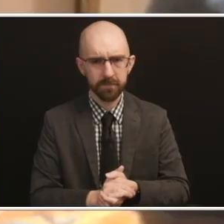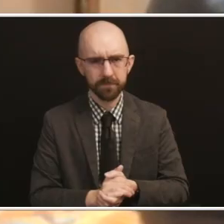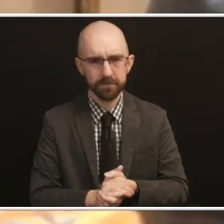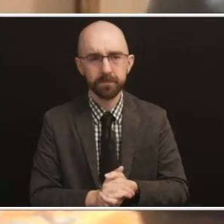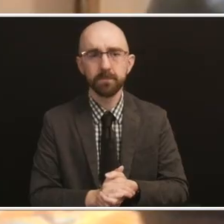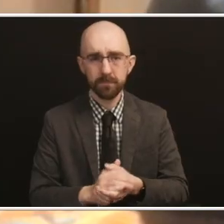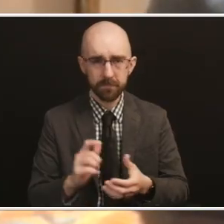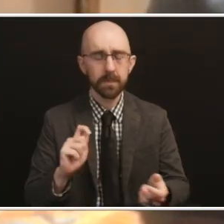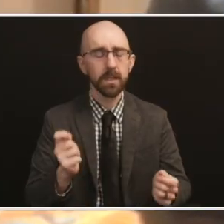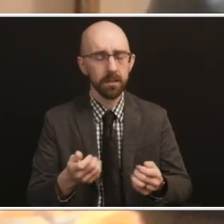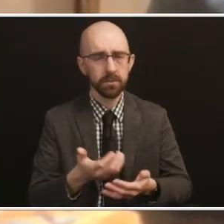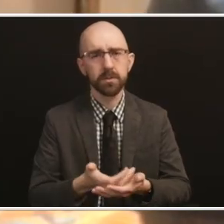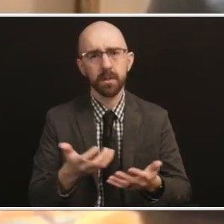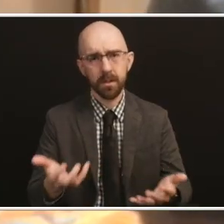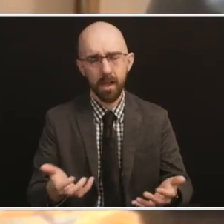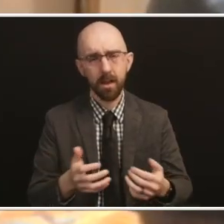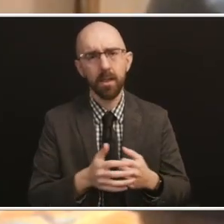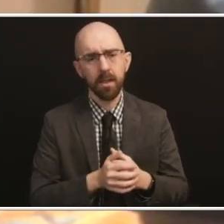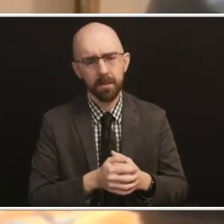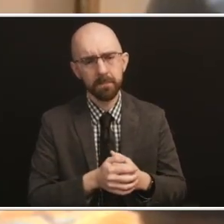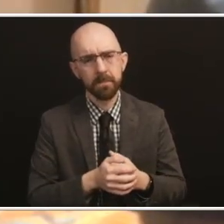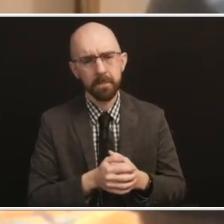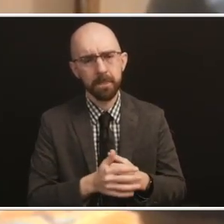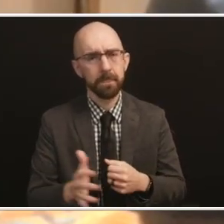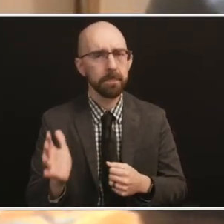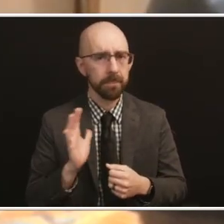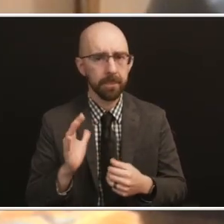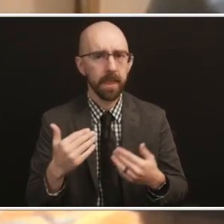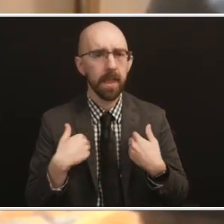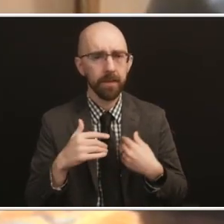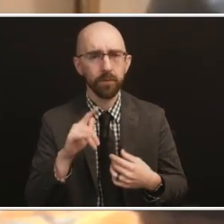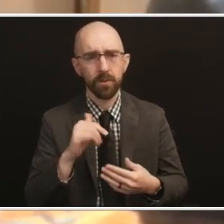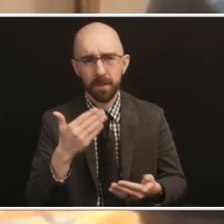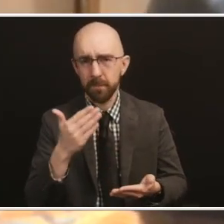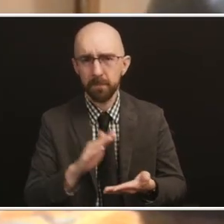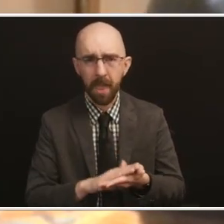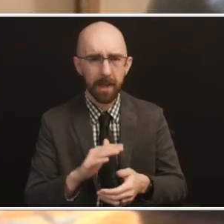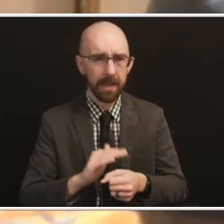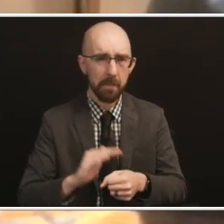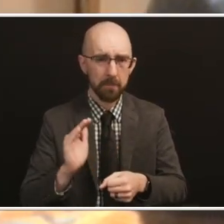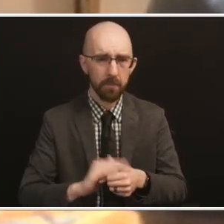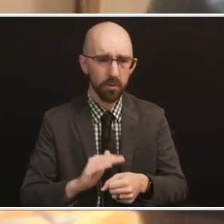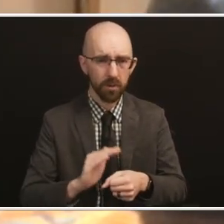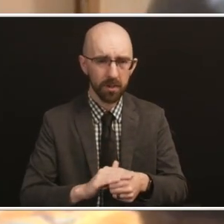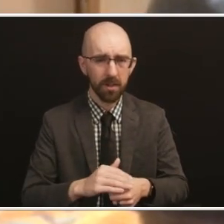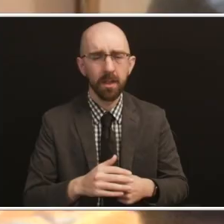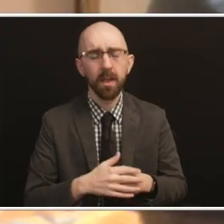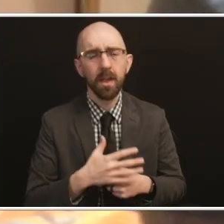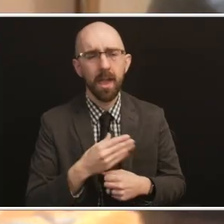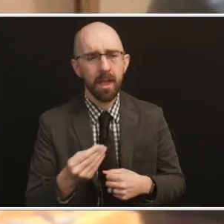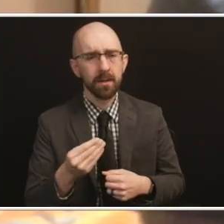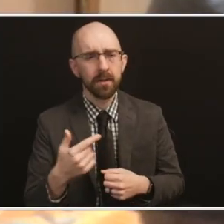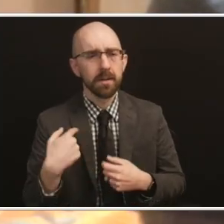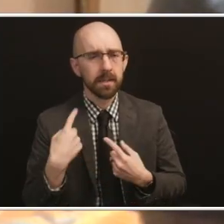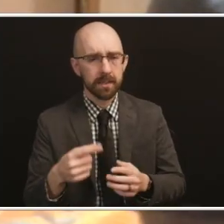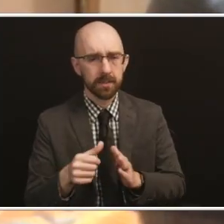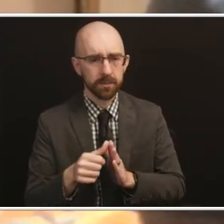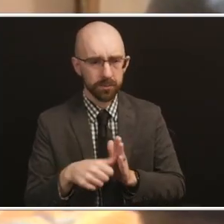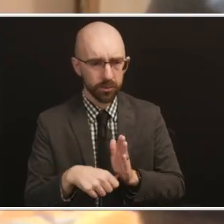It's changed a lot. He used to have a really bad temper. And since the